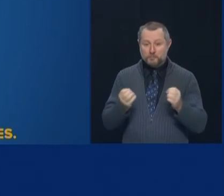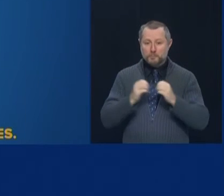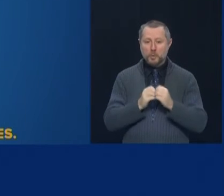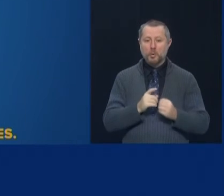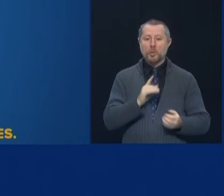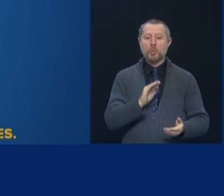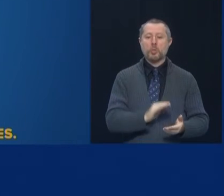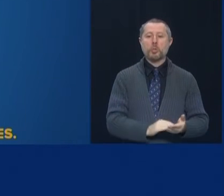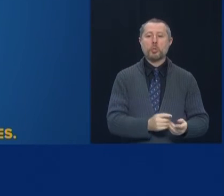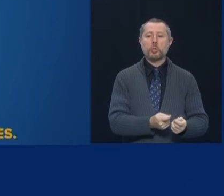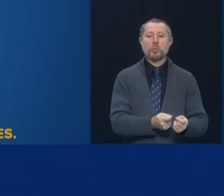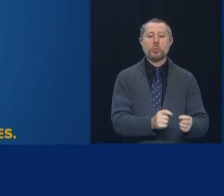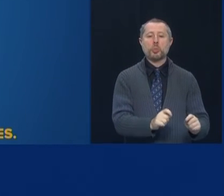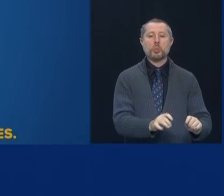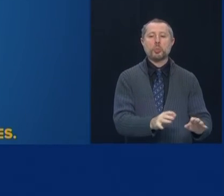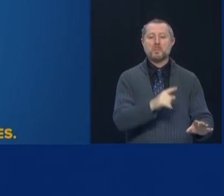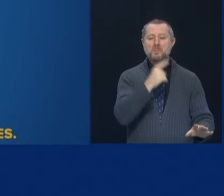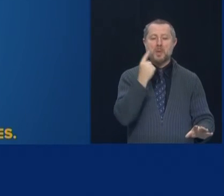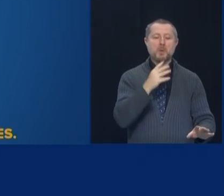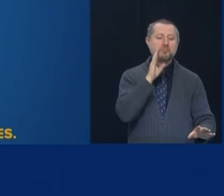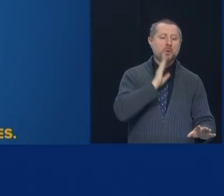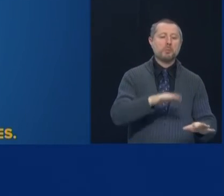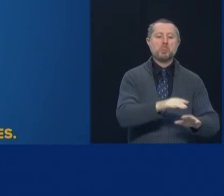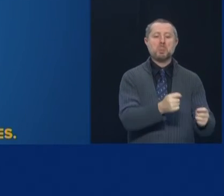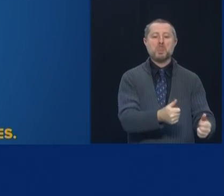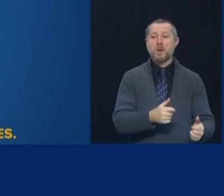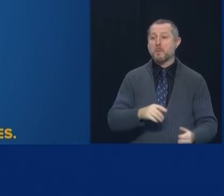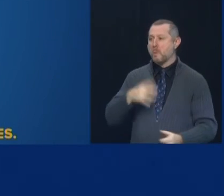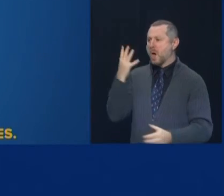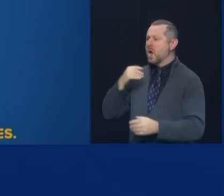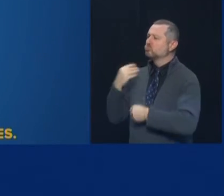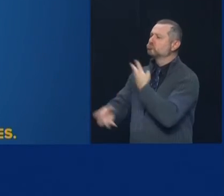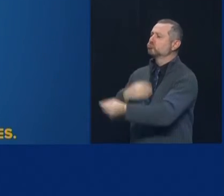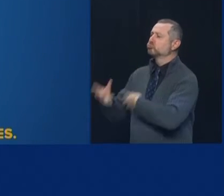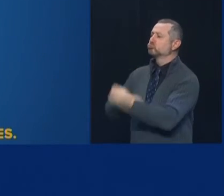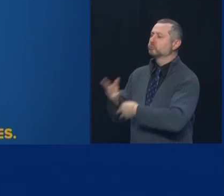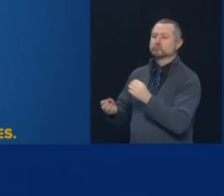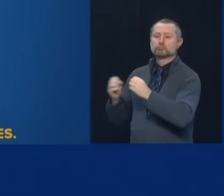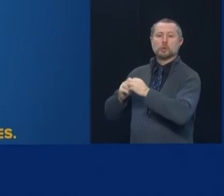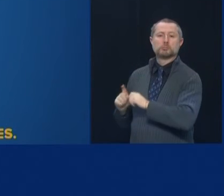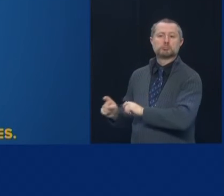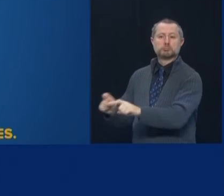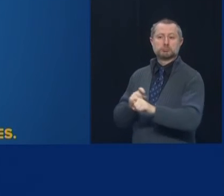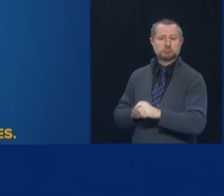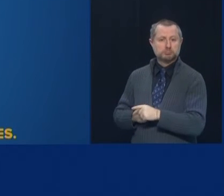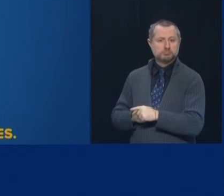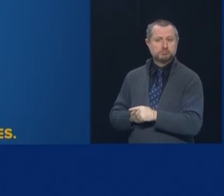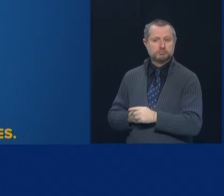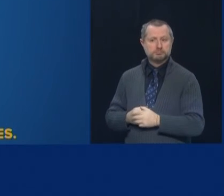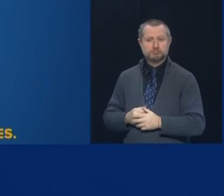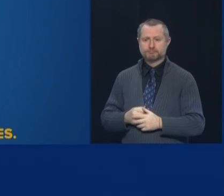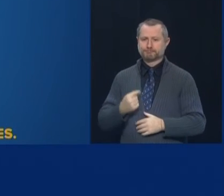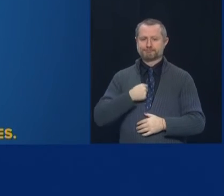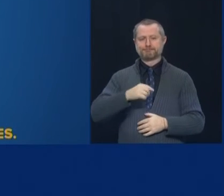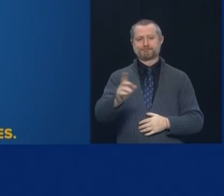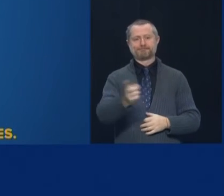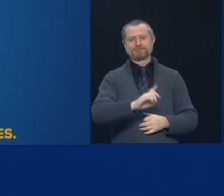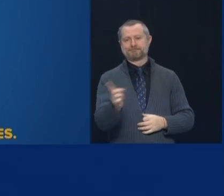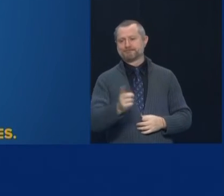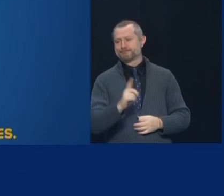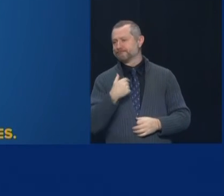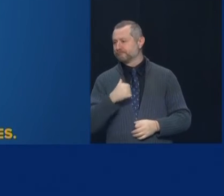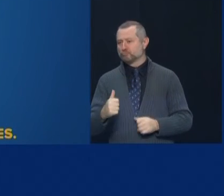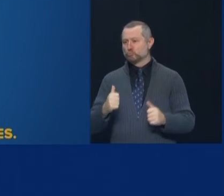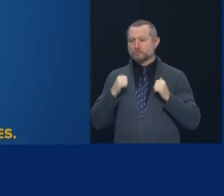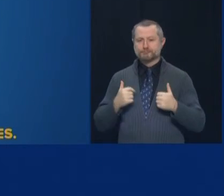Black, brown, and poor community. I'm not going to enhance and aggravate